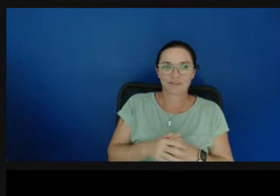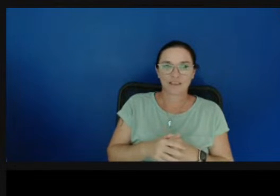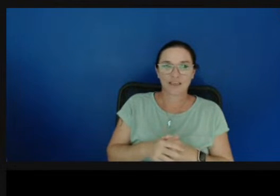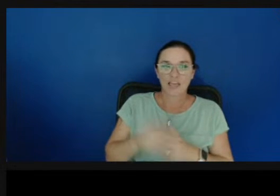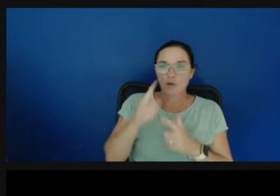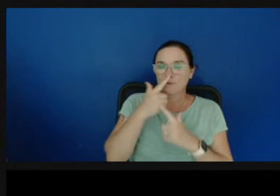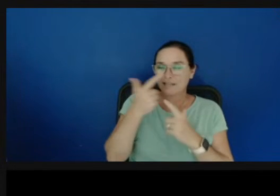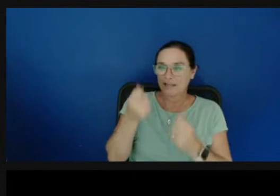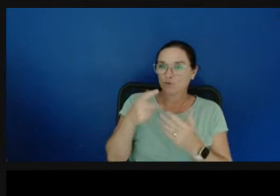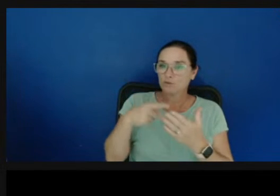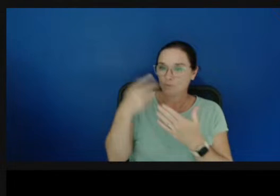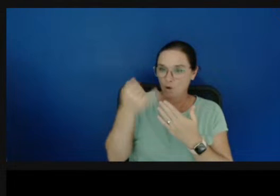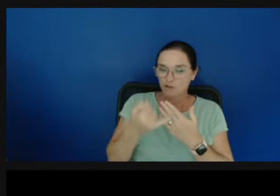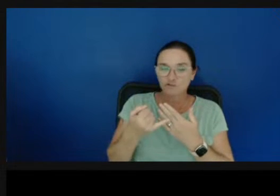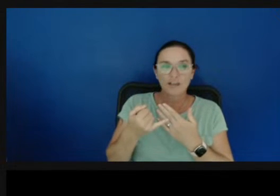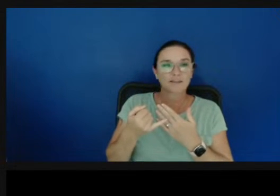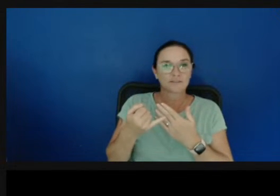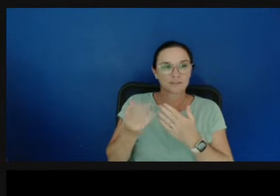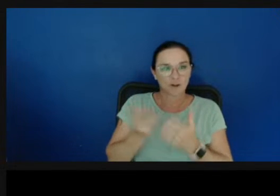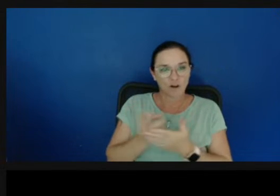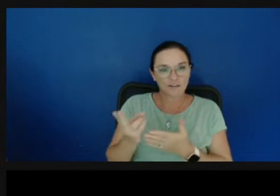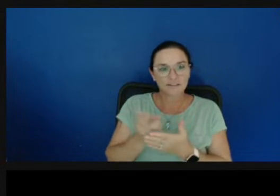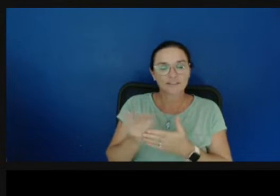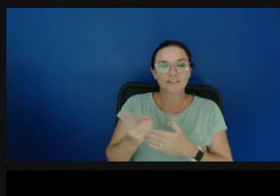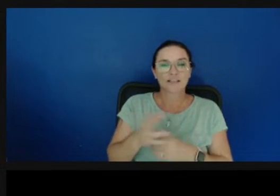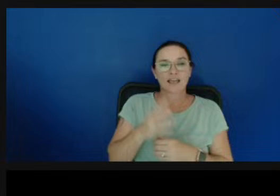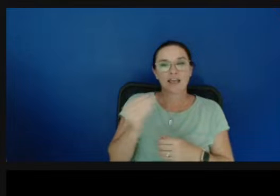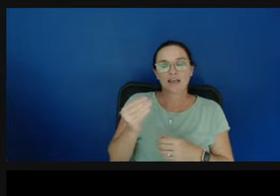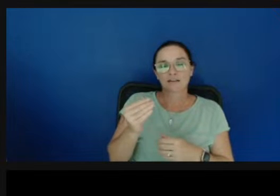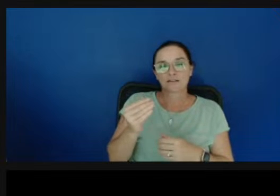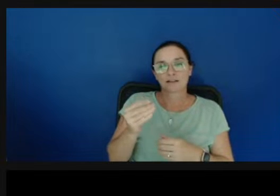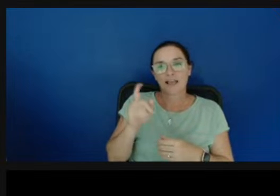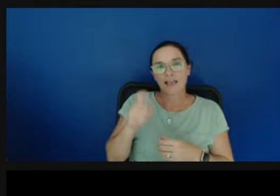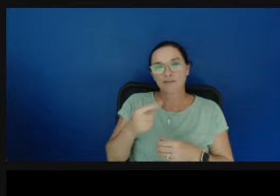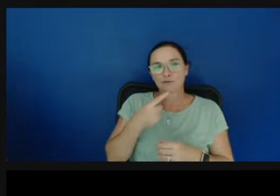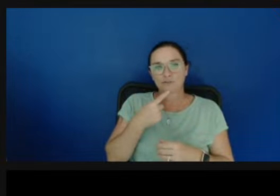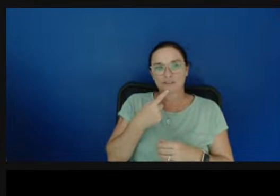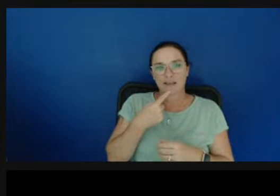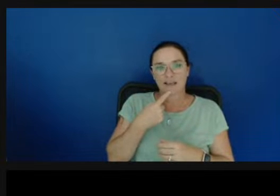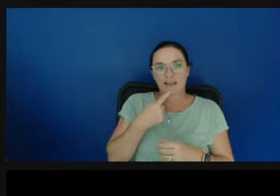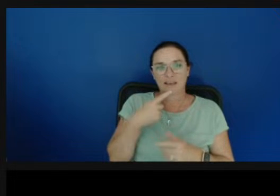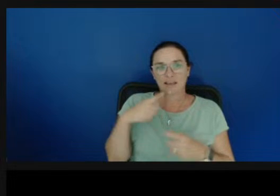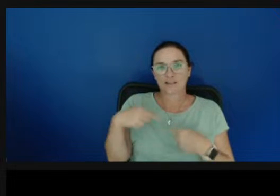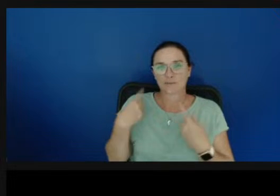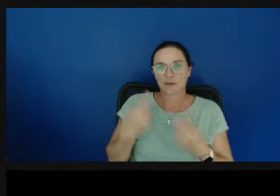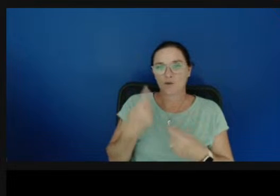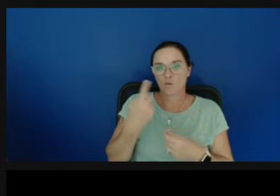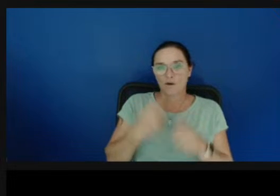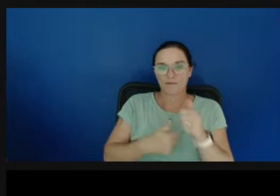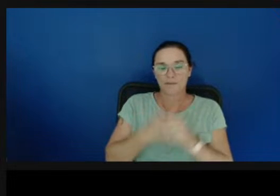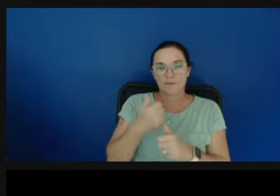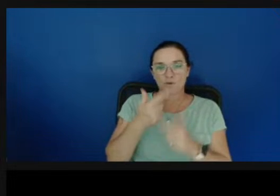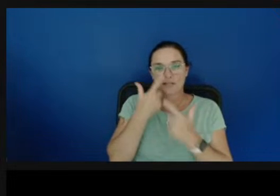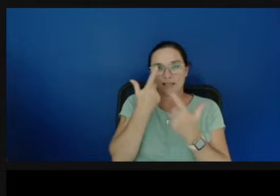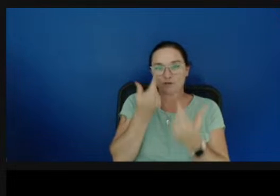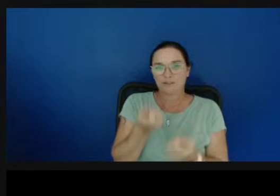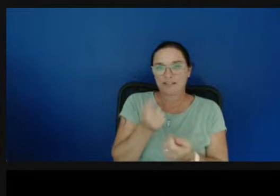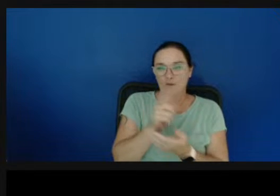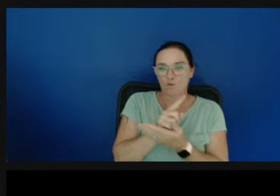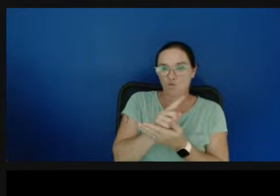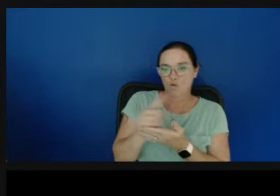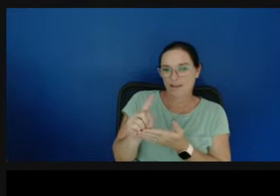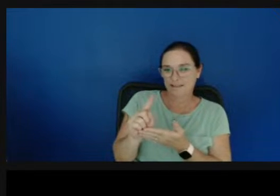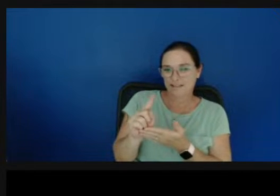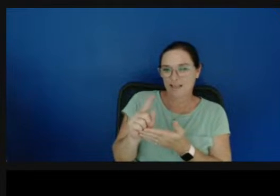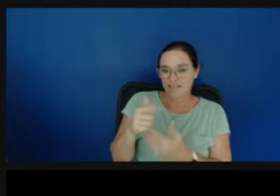interesting project, honestly, and I have to say it's probably been one of the most interesting weeks that I've